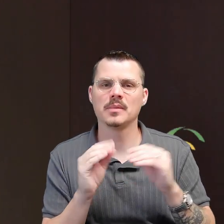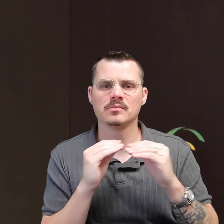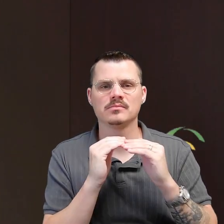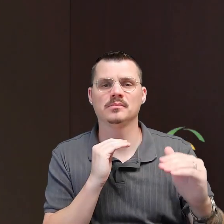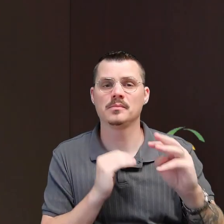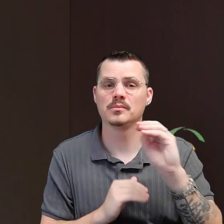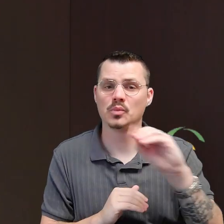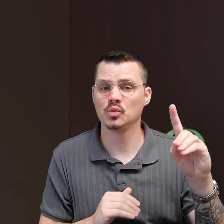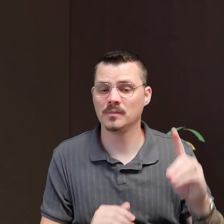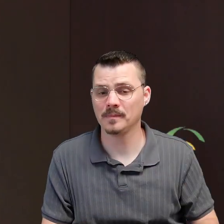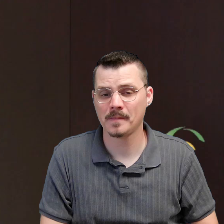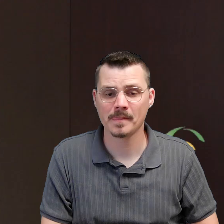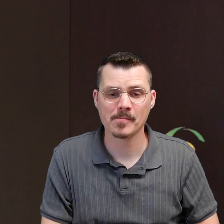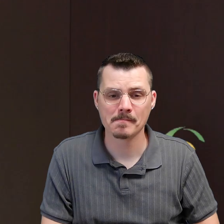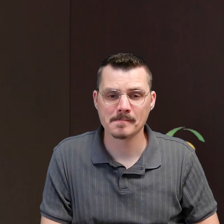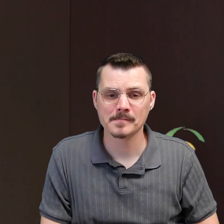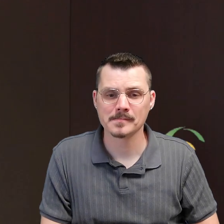her mood.